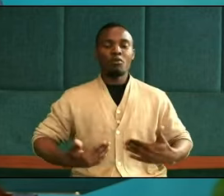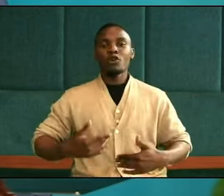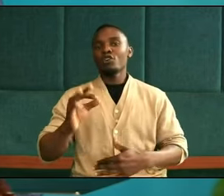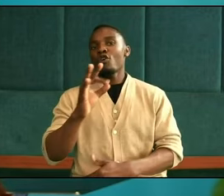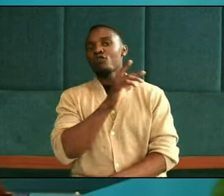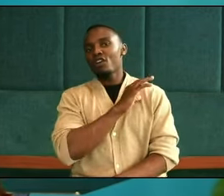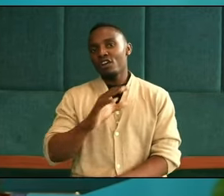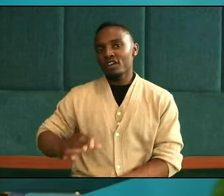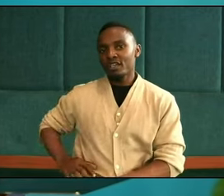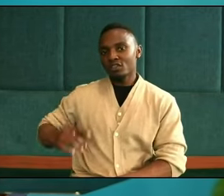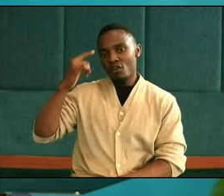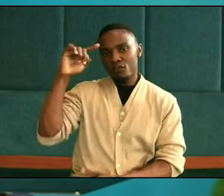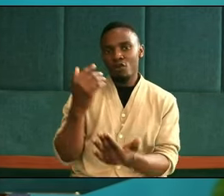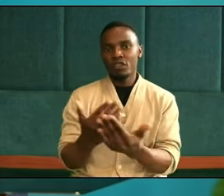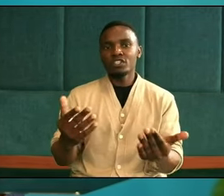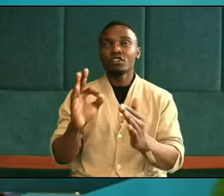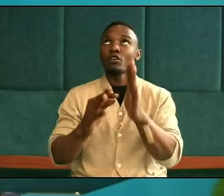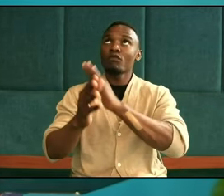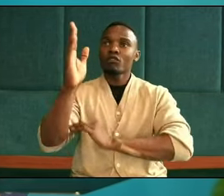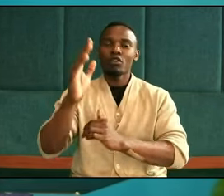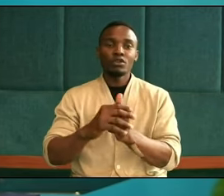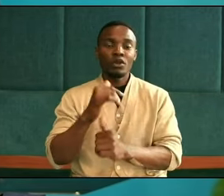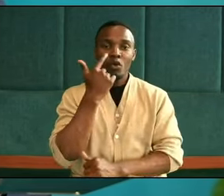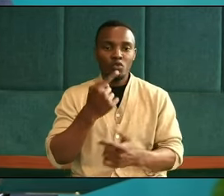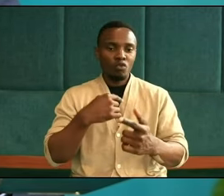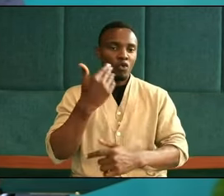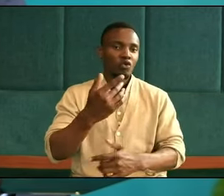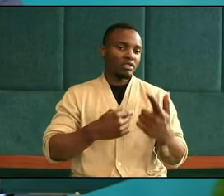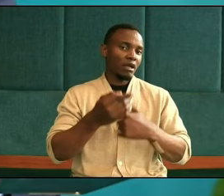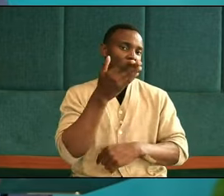God's sons and daughters who come to visit with us.